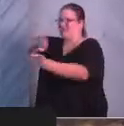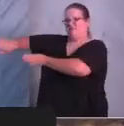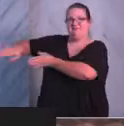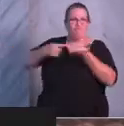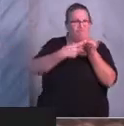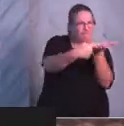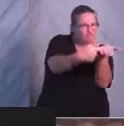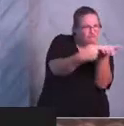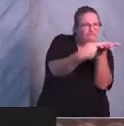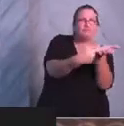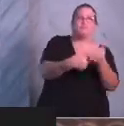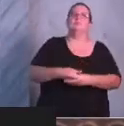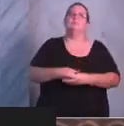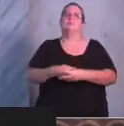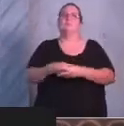Move